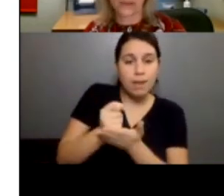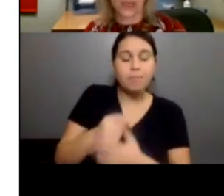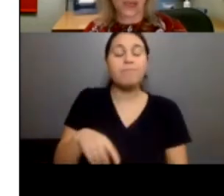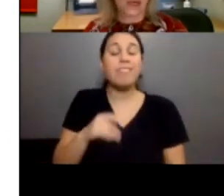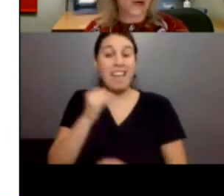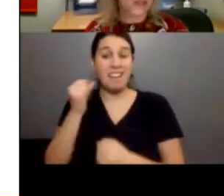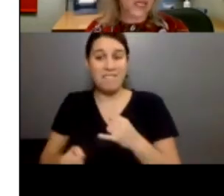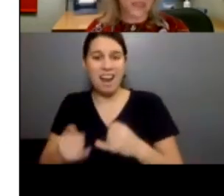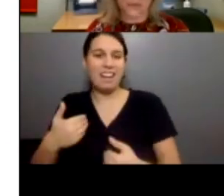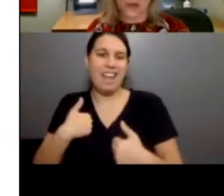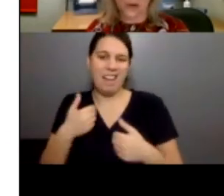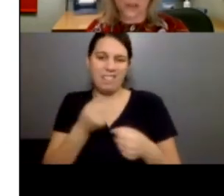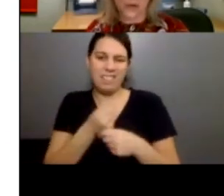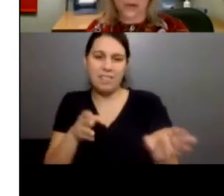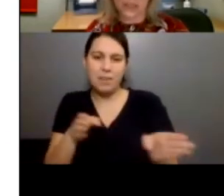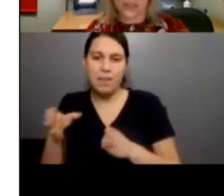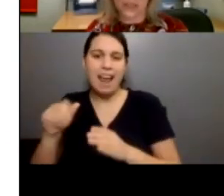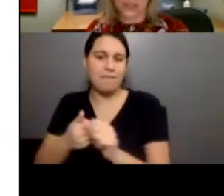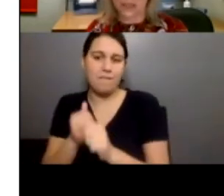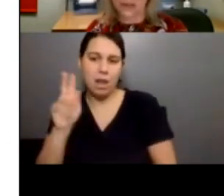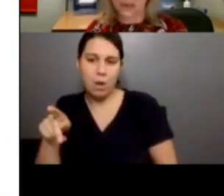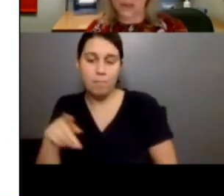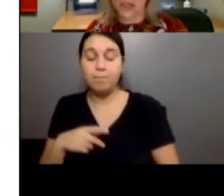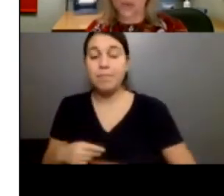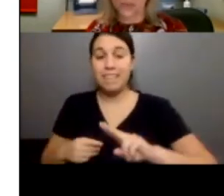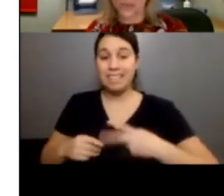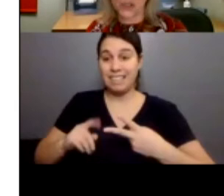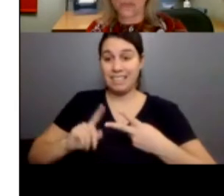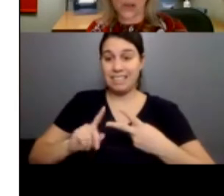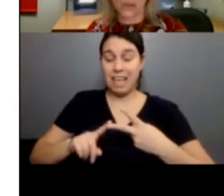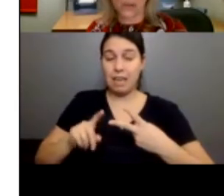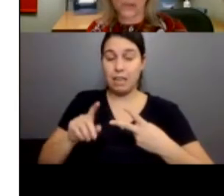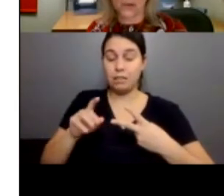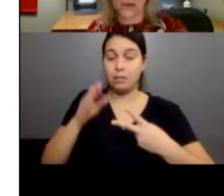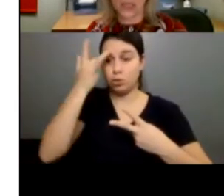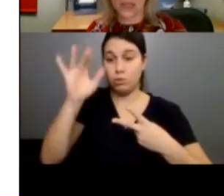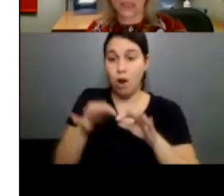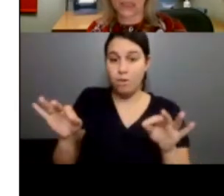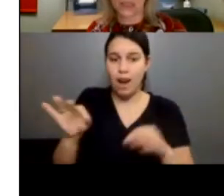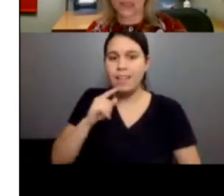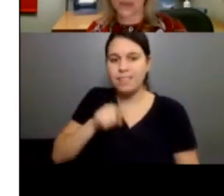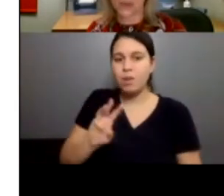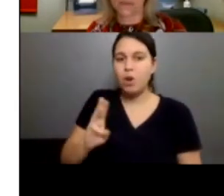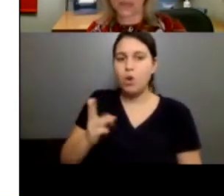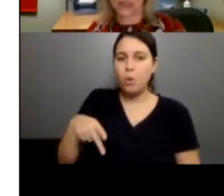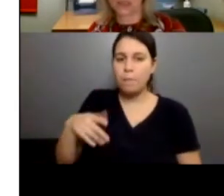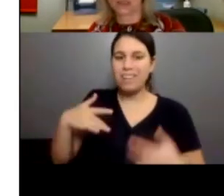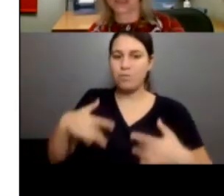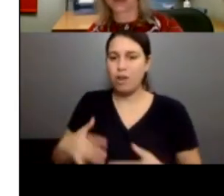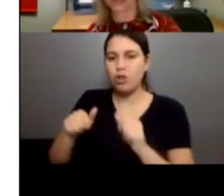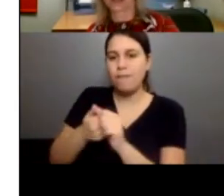plan. Our second smart phrase is the .whip depression follow-up smart phrase that assists in subsequent